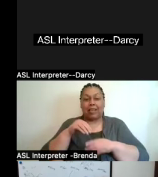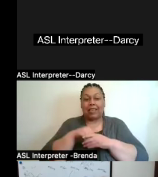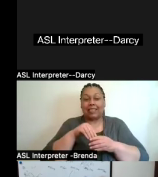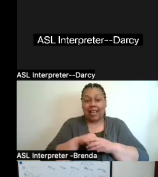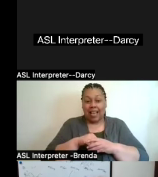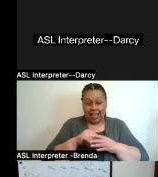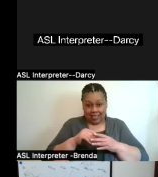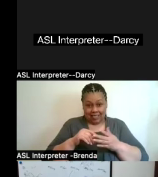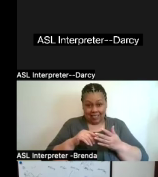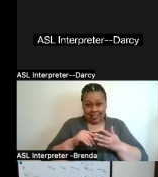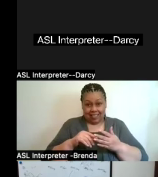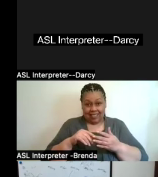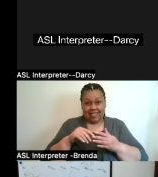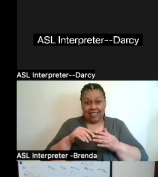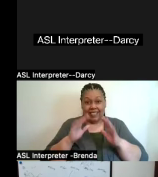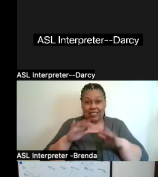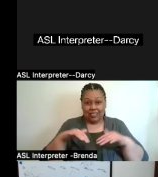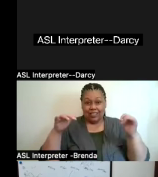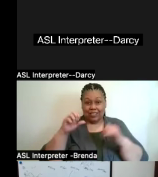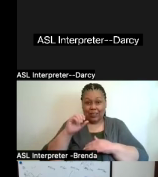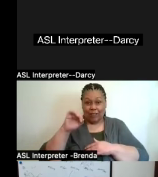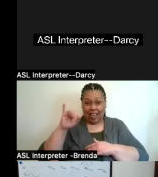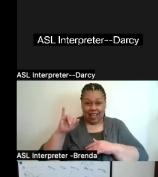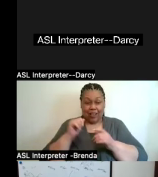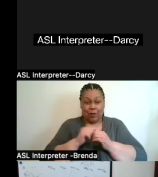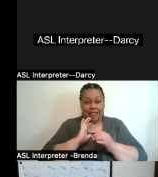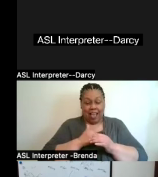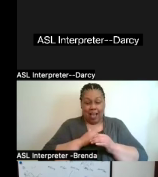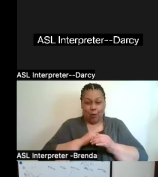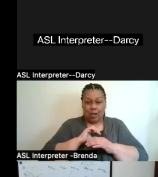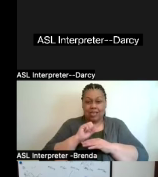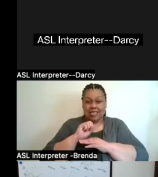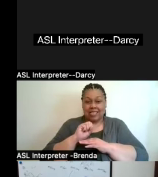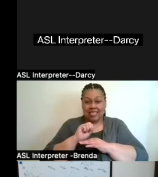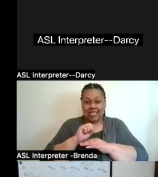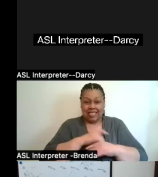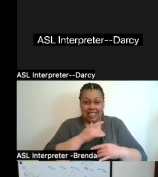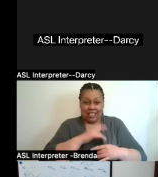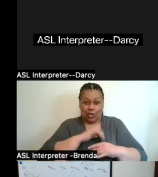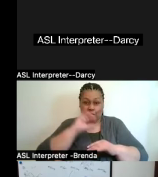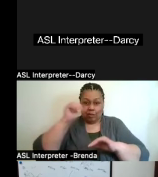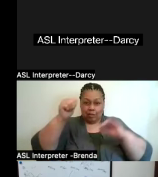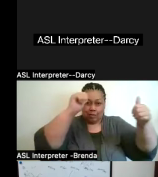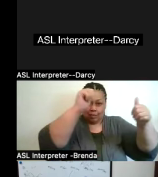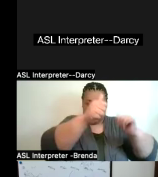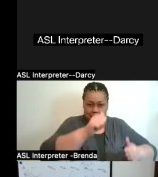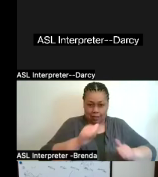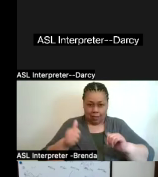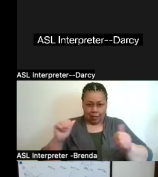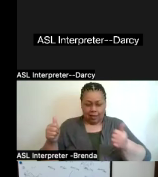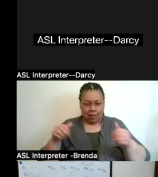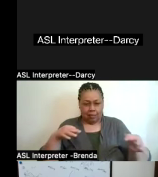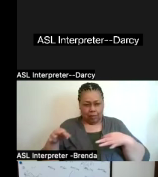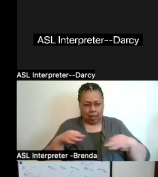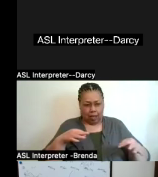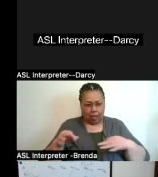those sensors, so here's, I guess I should have explained the spectrogram earlier. You have time on the X